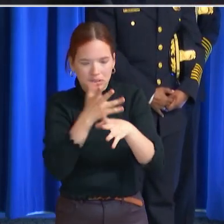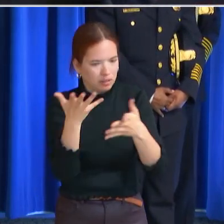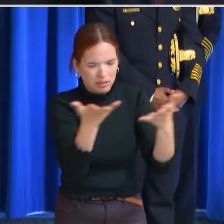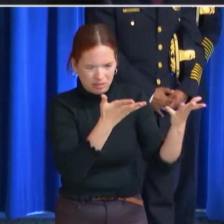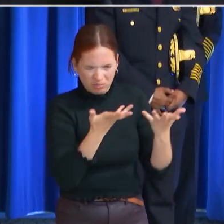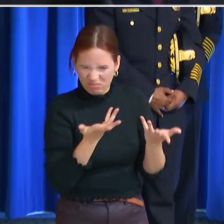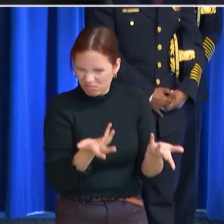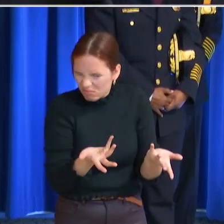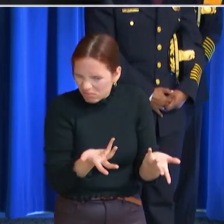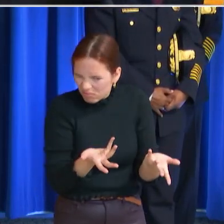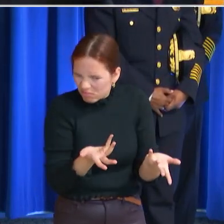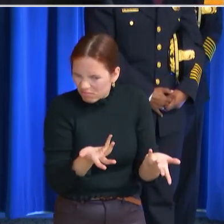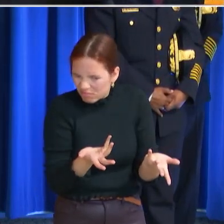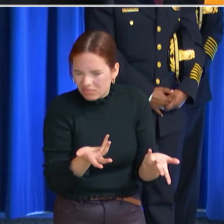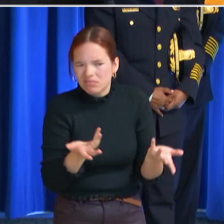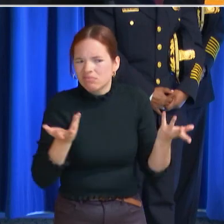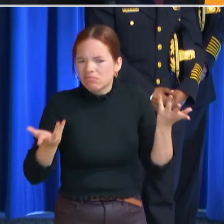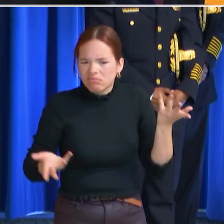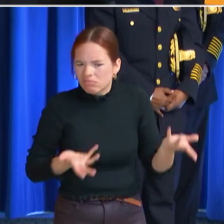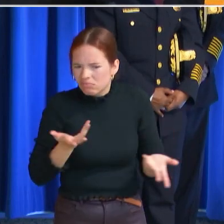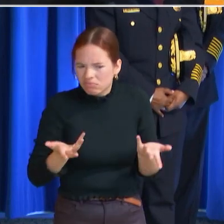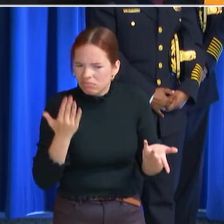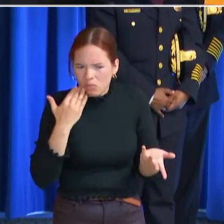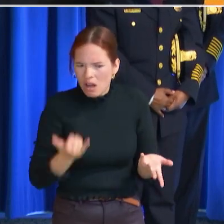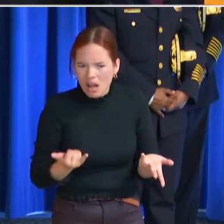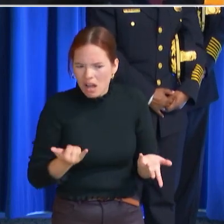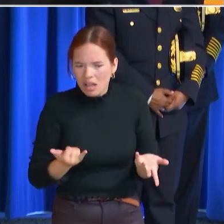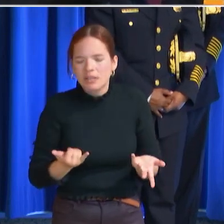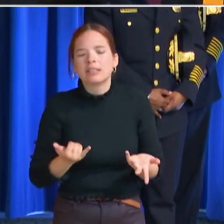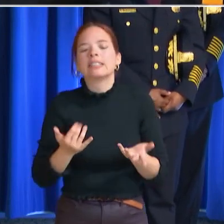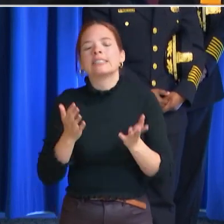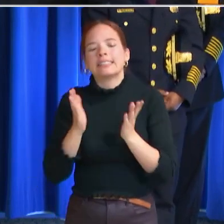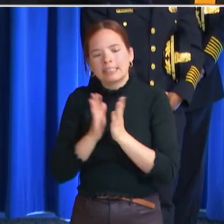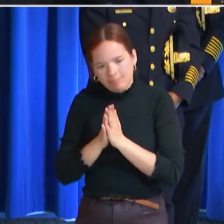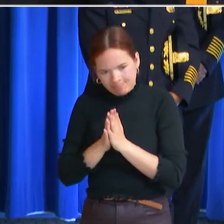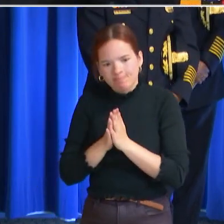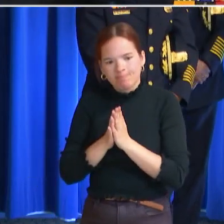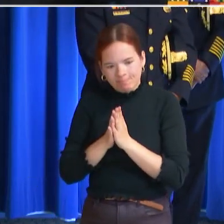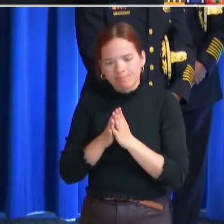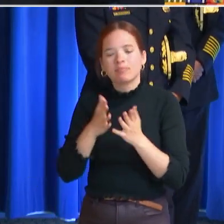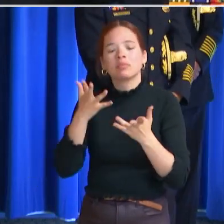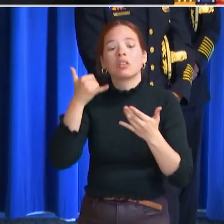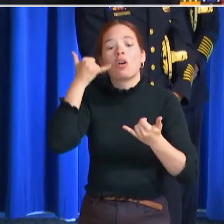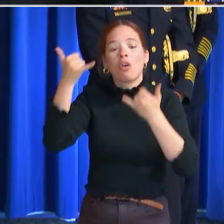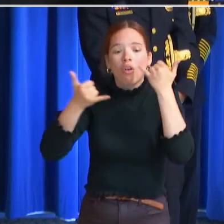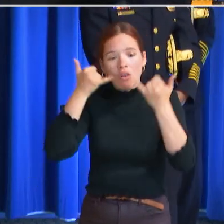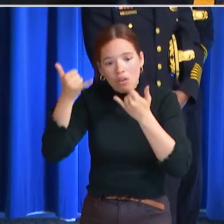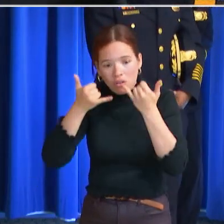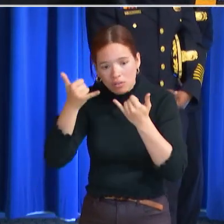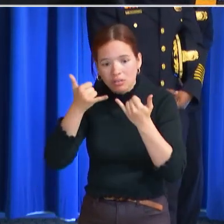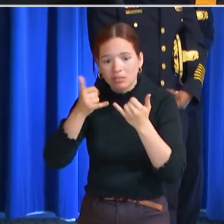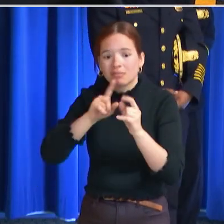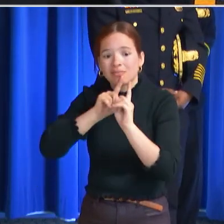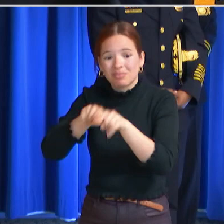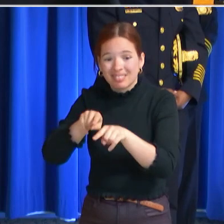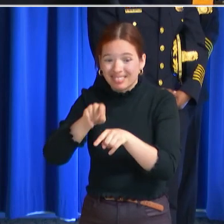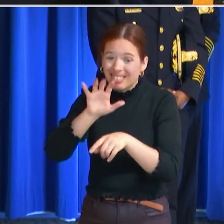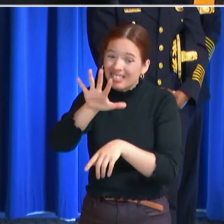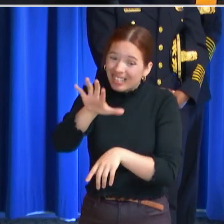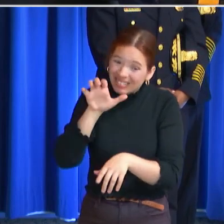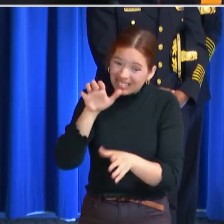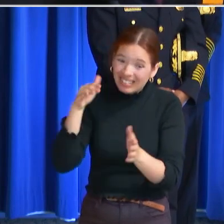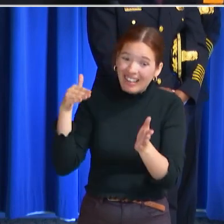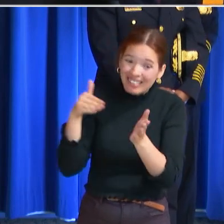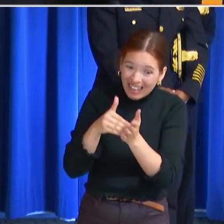when you think about the number of calls for service, as an example, our officers respond over 500,000 calls